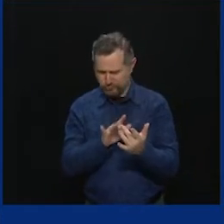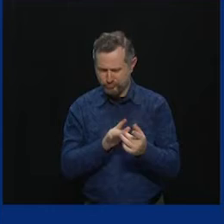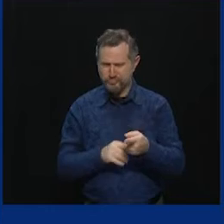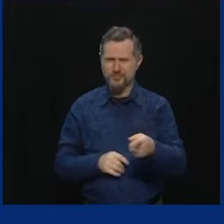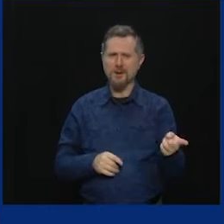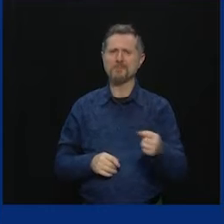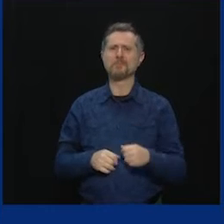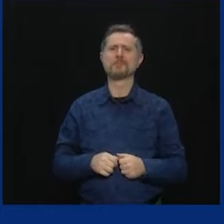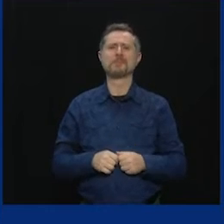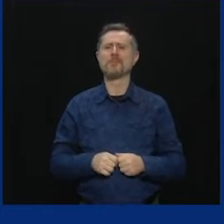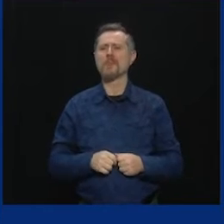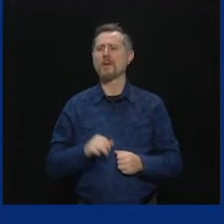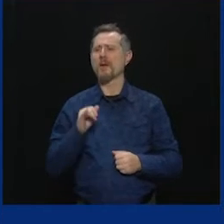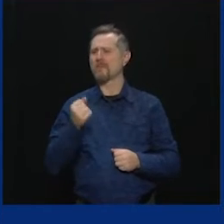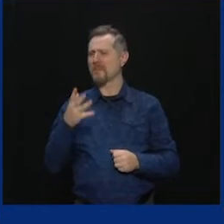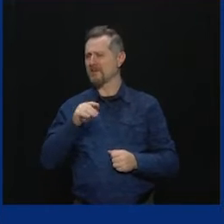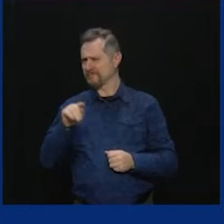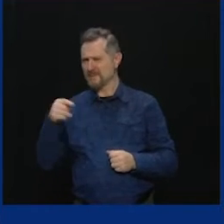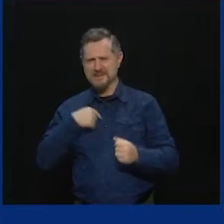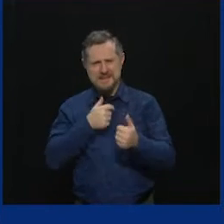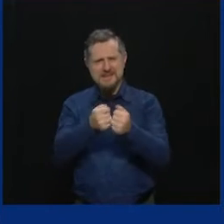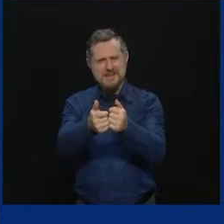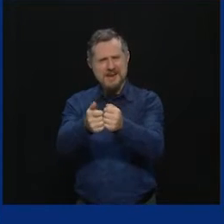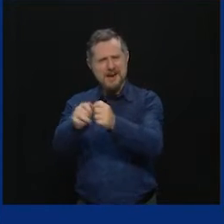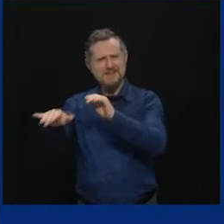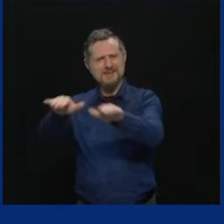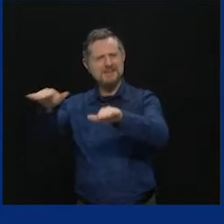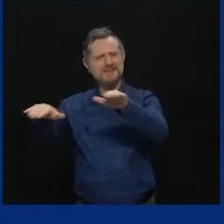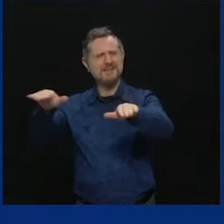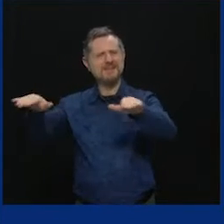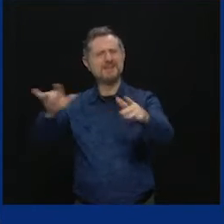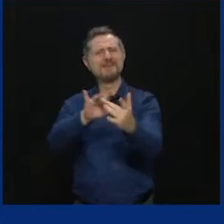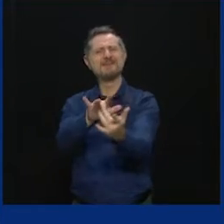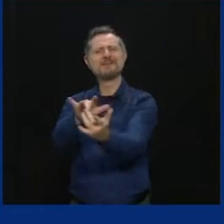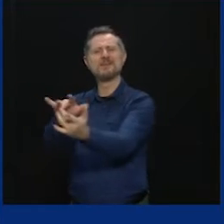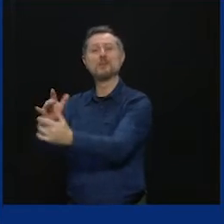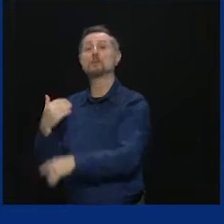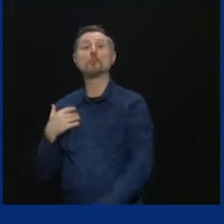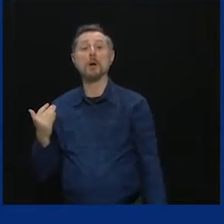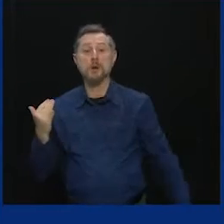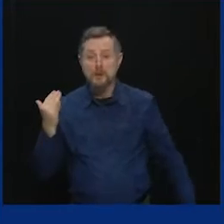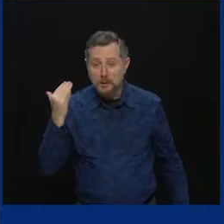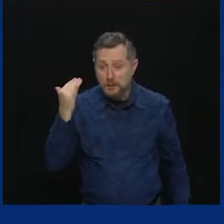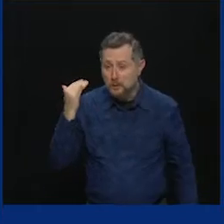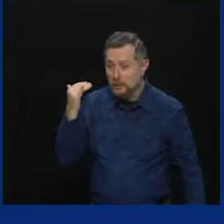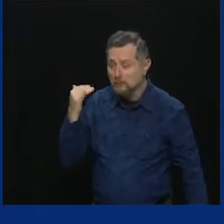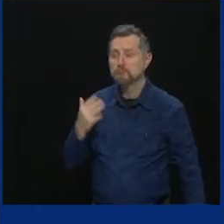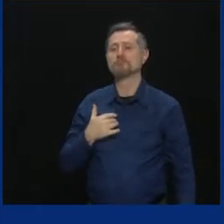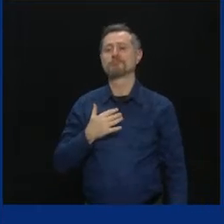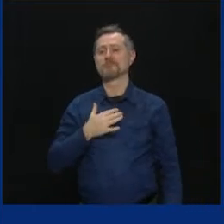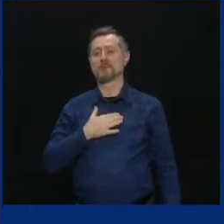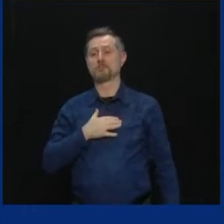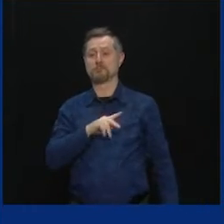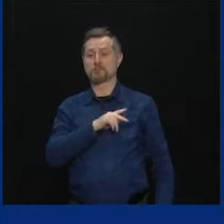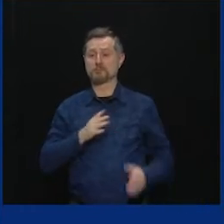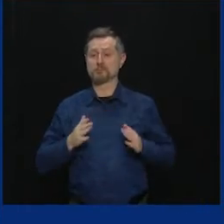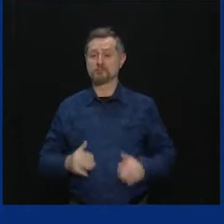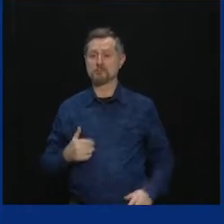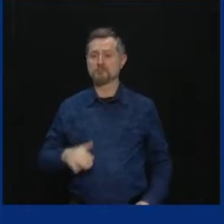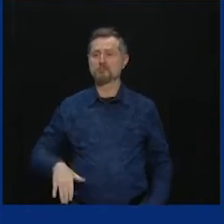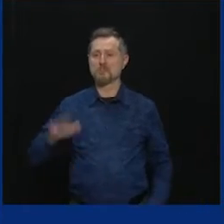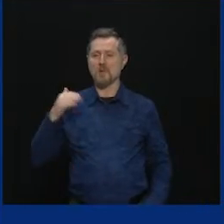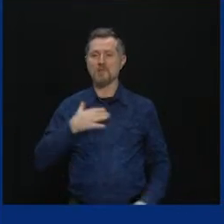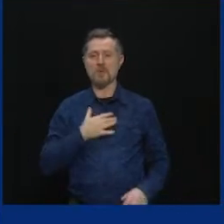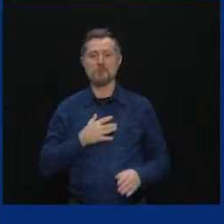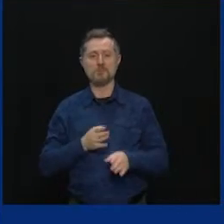Joanne Dunn and so many others in this audience, because I know from my personal and professional experience, there is not